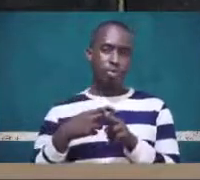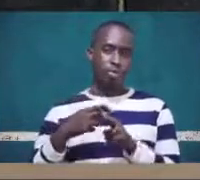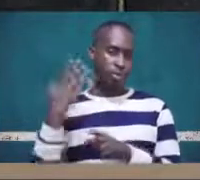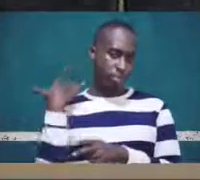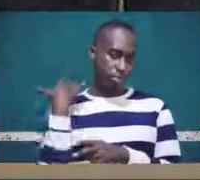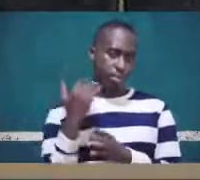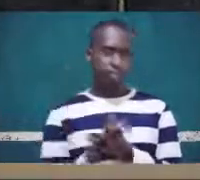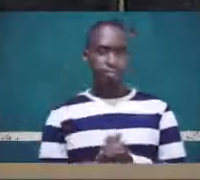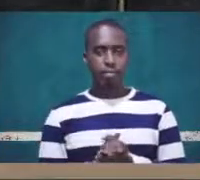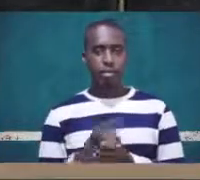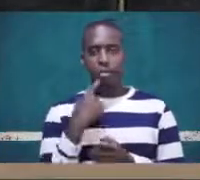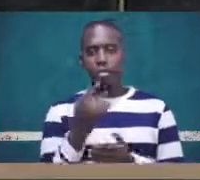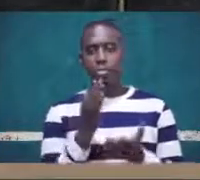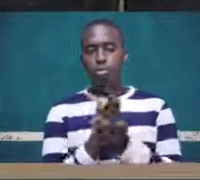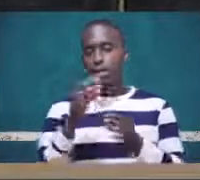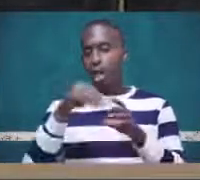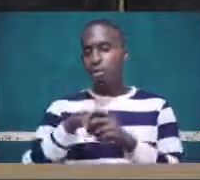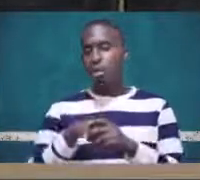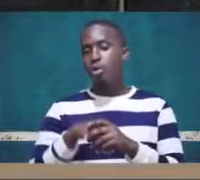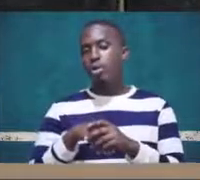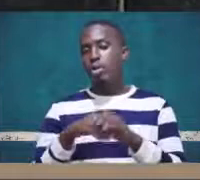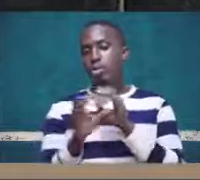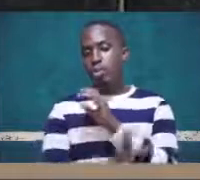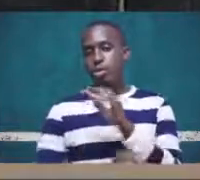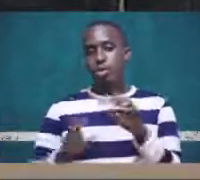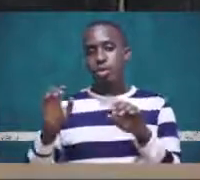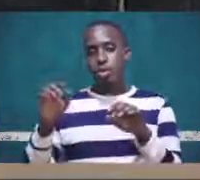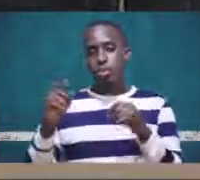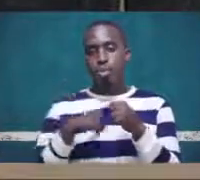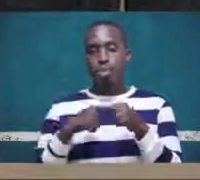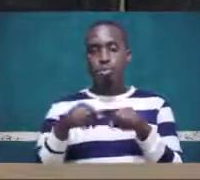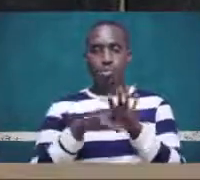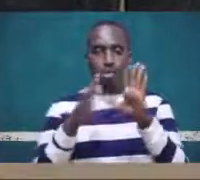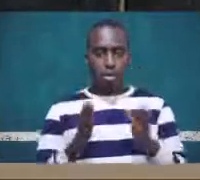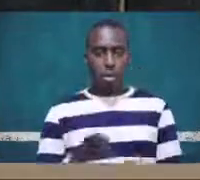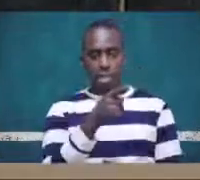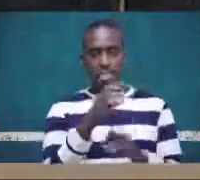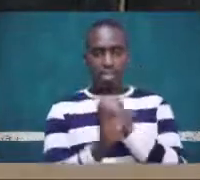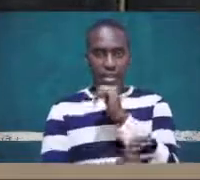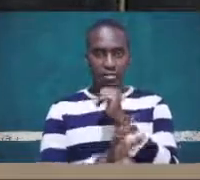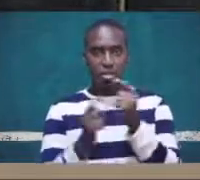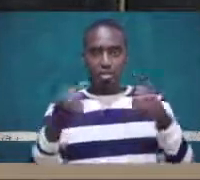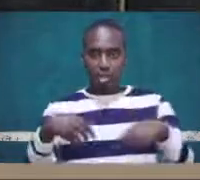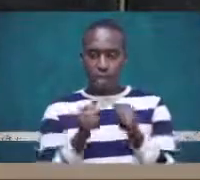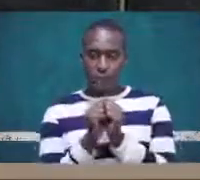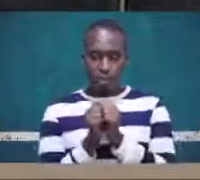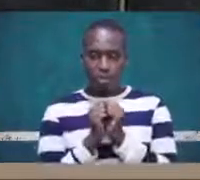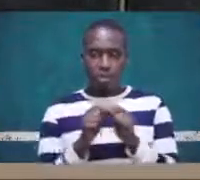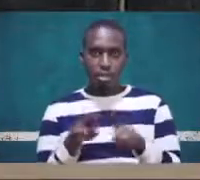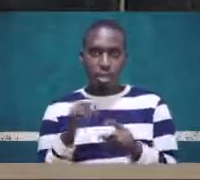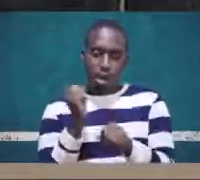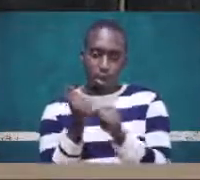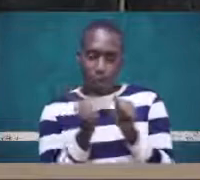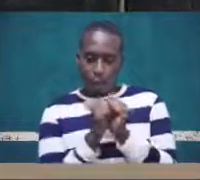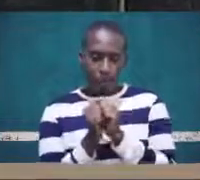Sudan. Now, it is composed of 6 member states. Now, these countries are coming together. They are cooperating